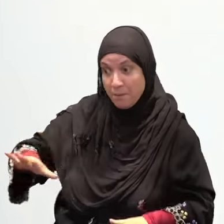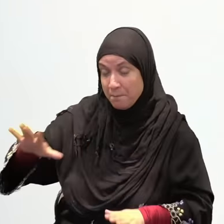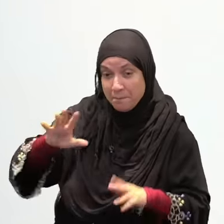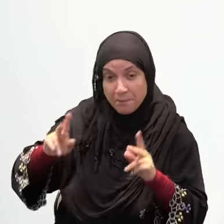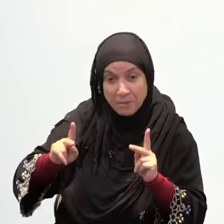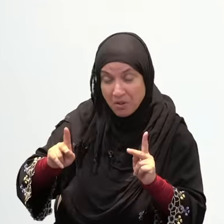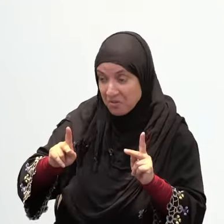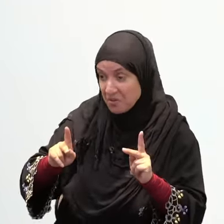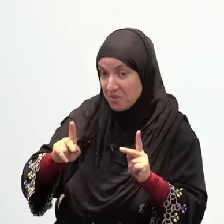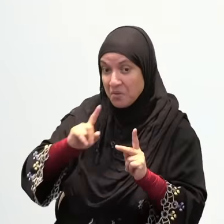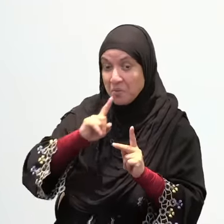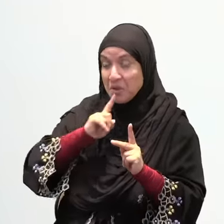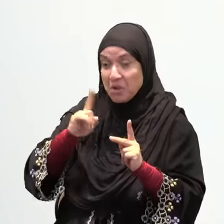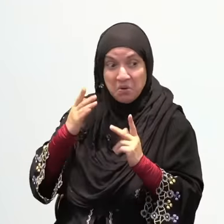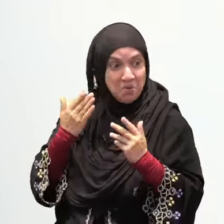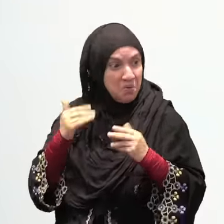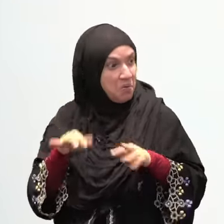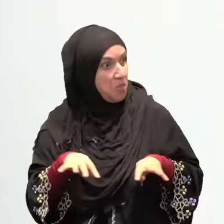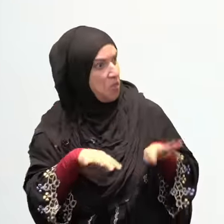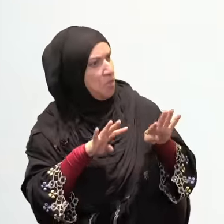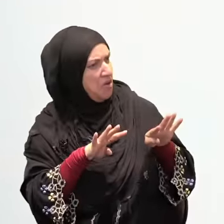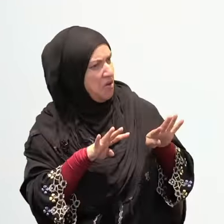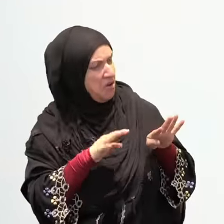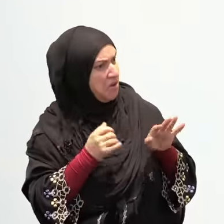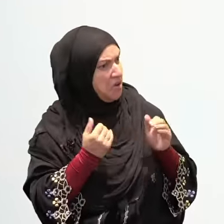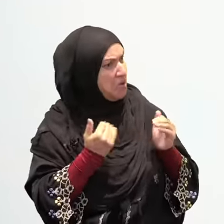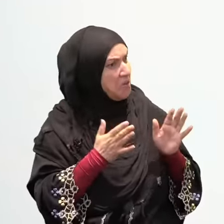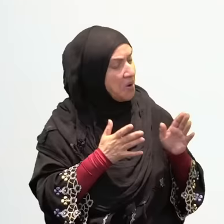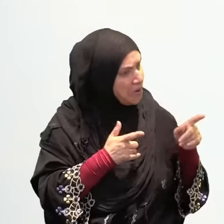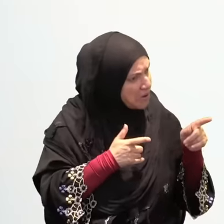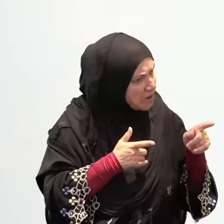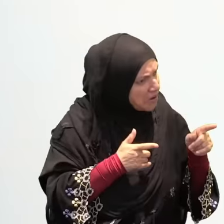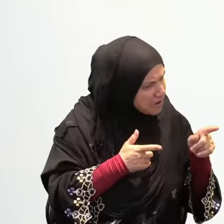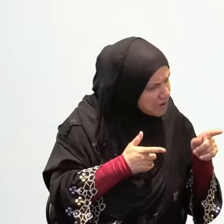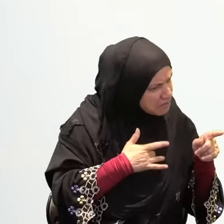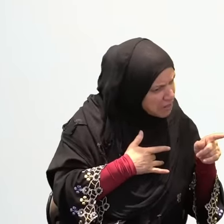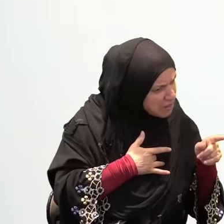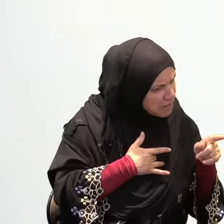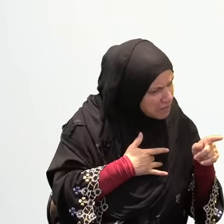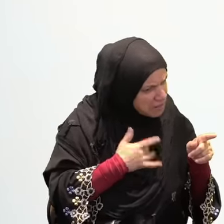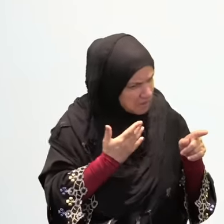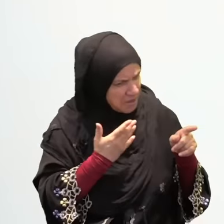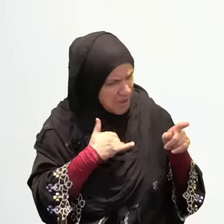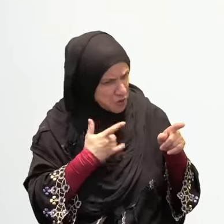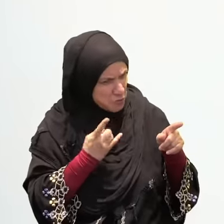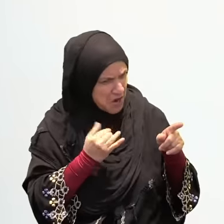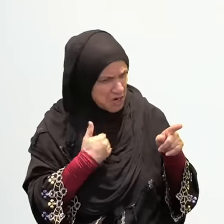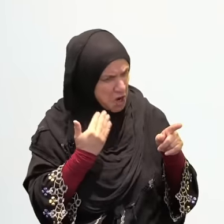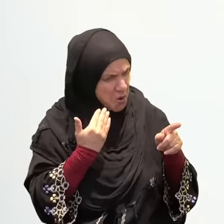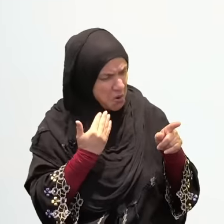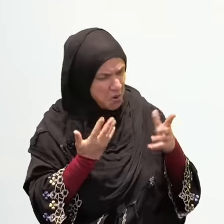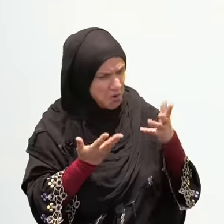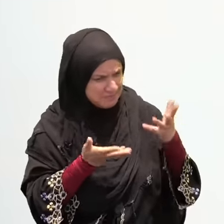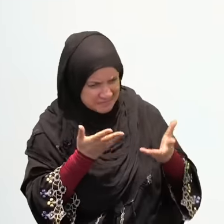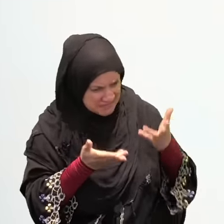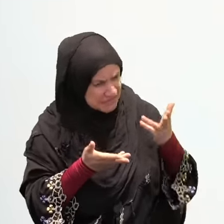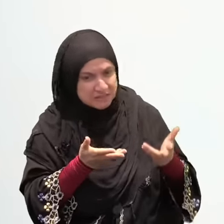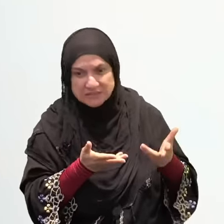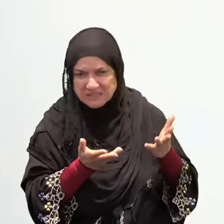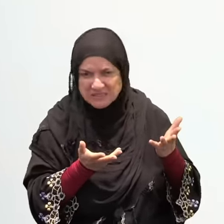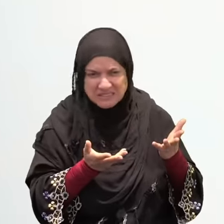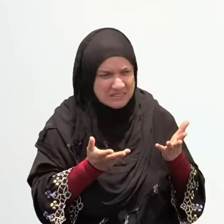and over again for 3, 4, 5 years? That doesn't excuse it in any way. But you think about how the world is